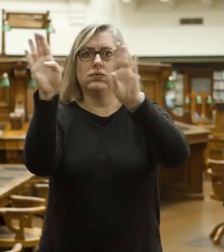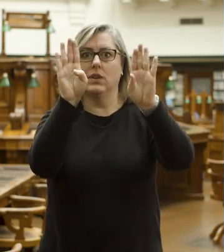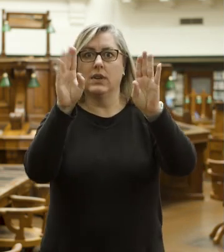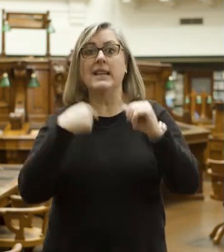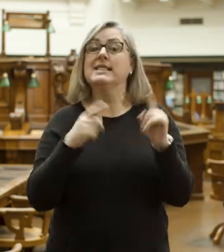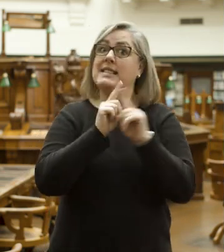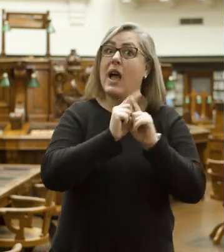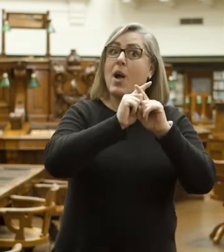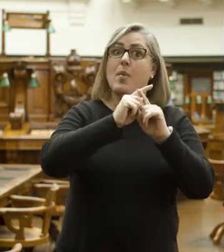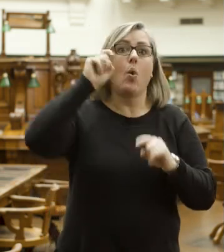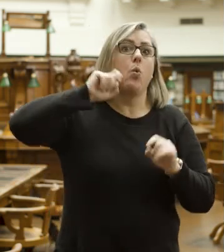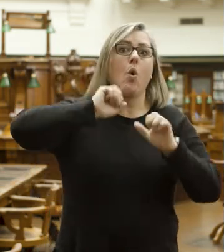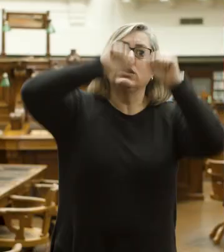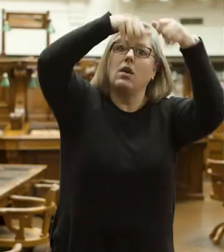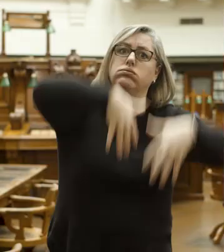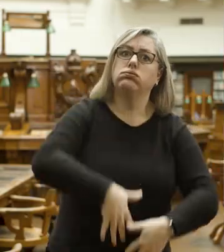waterfall or even